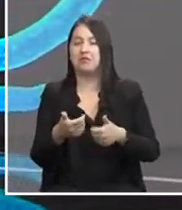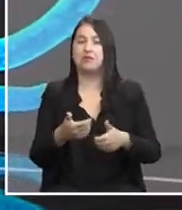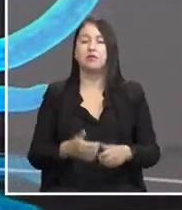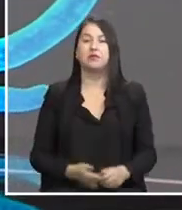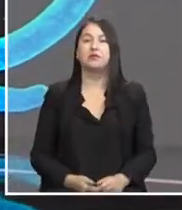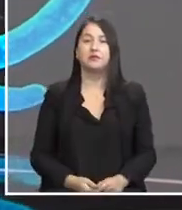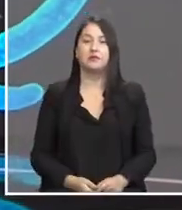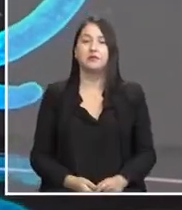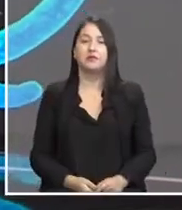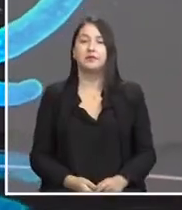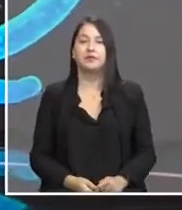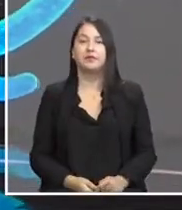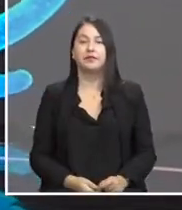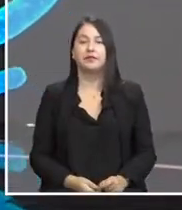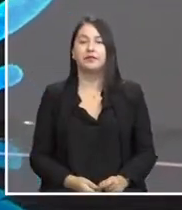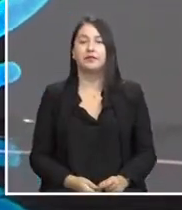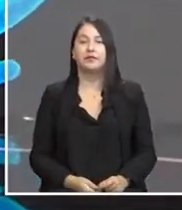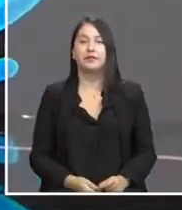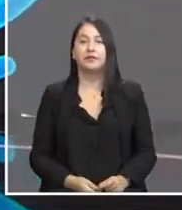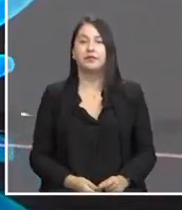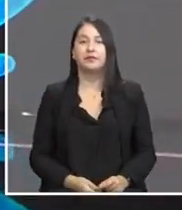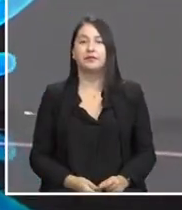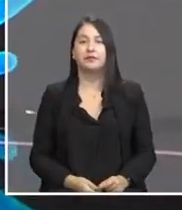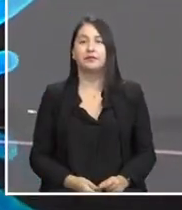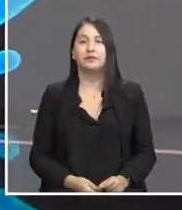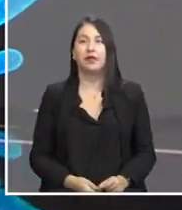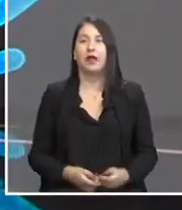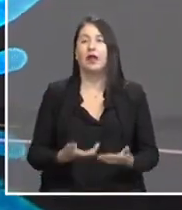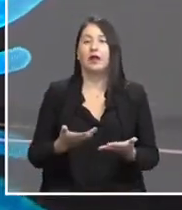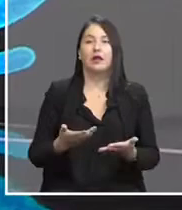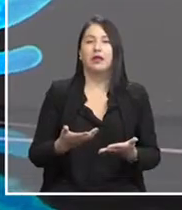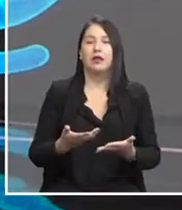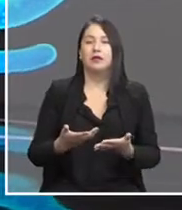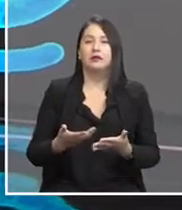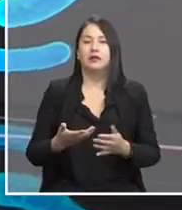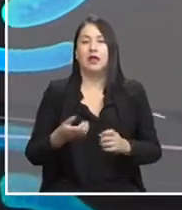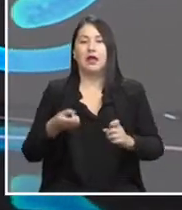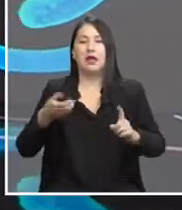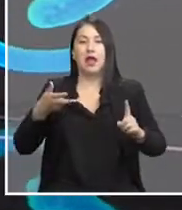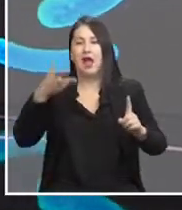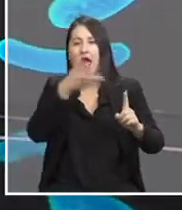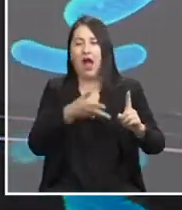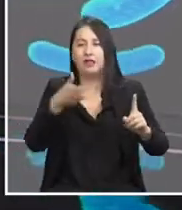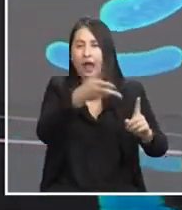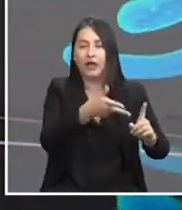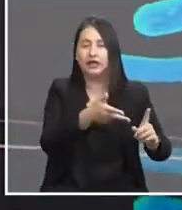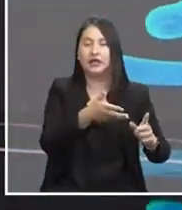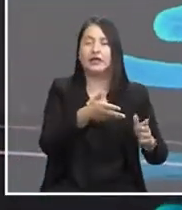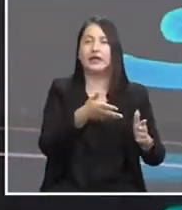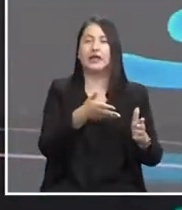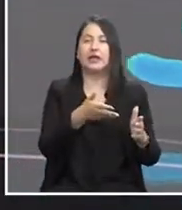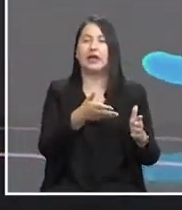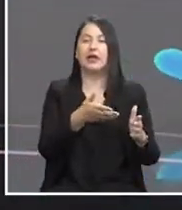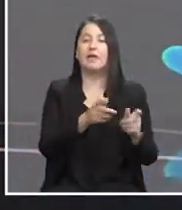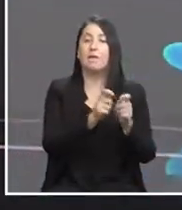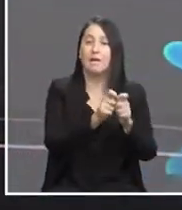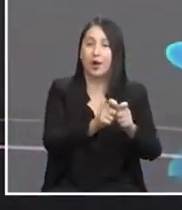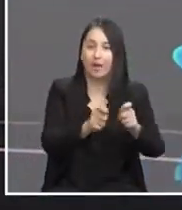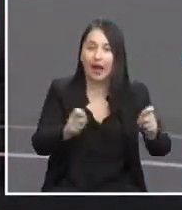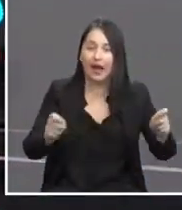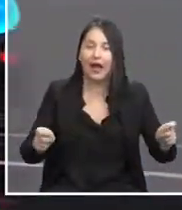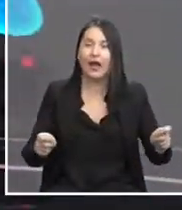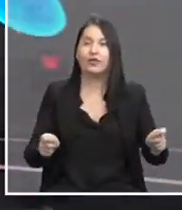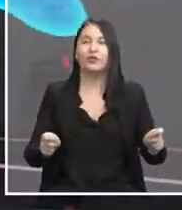kind of thing. That may be subversion, you know, all the propaganda, all the fake news, etc., all